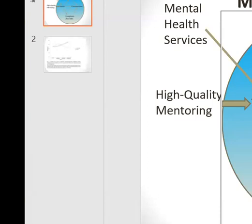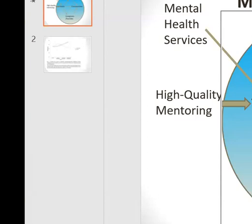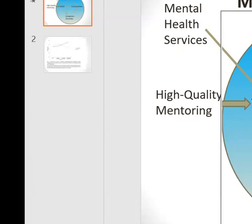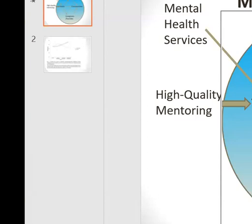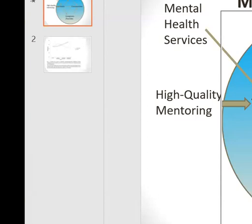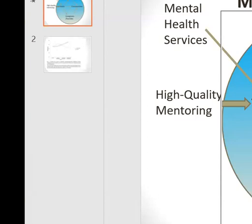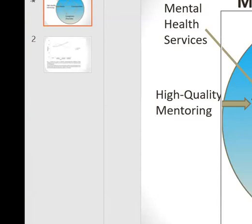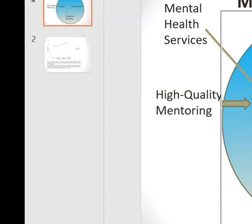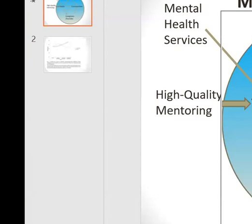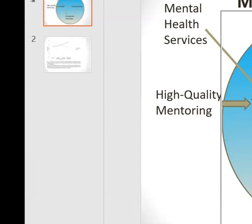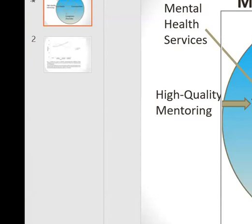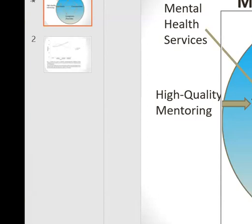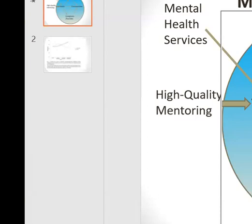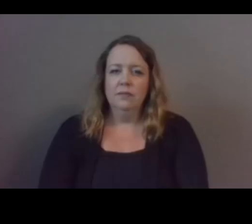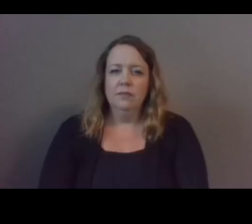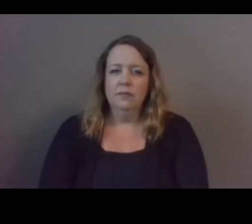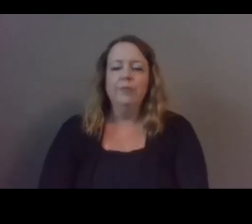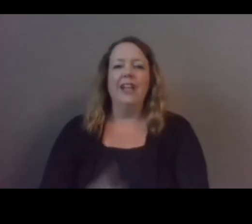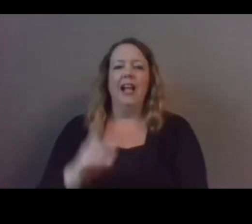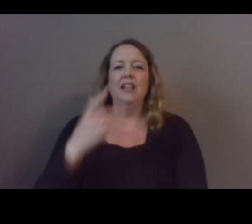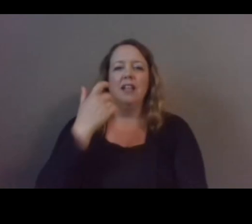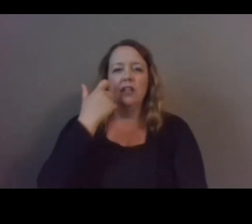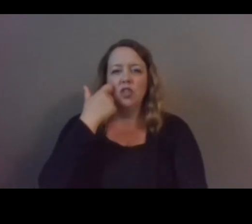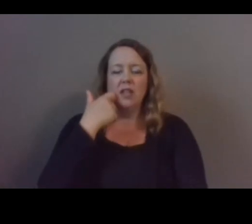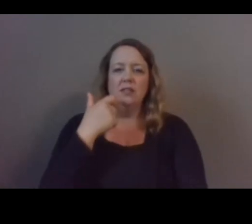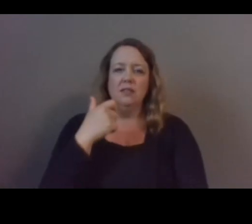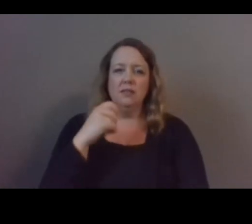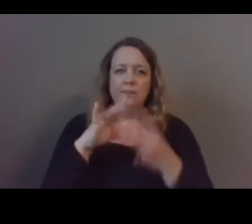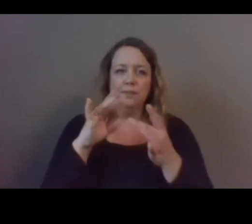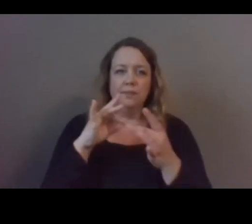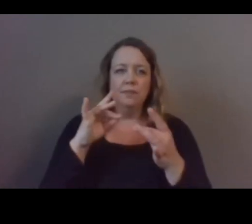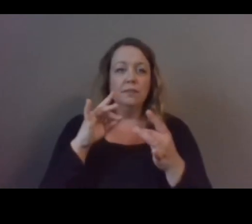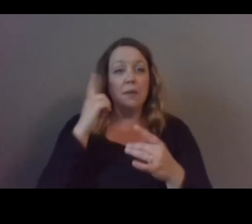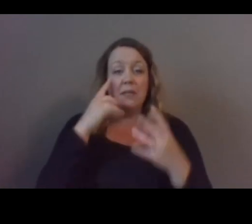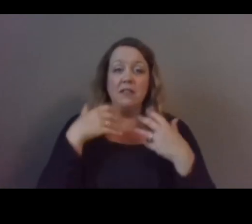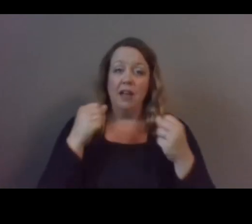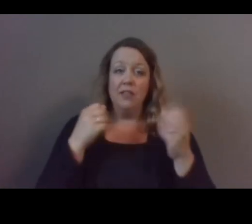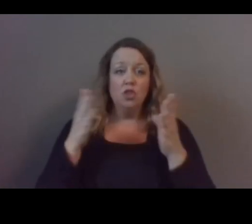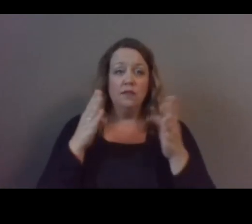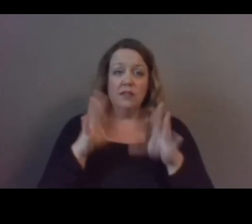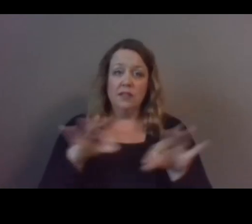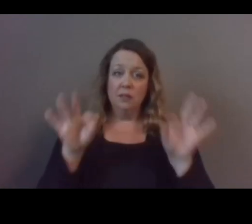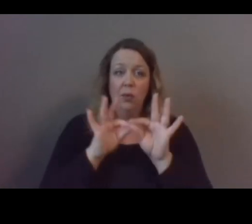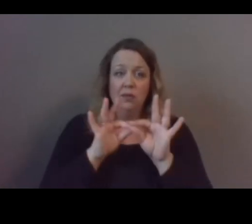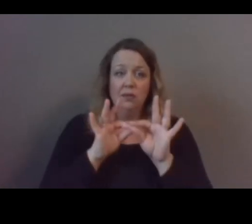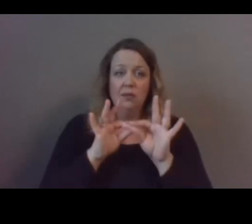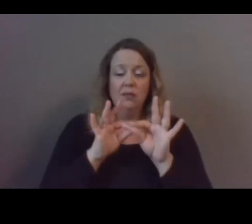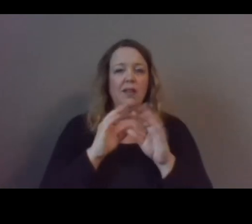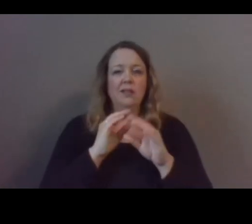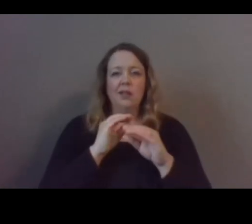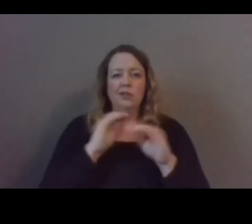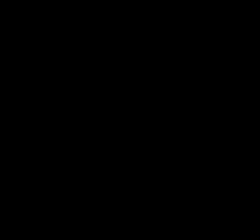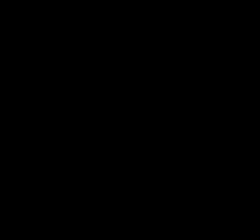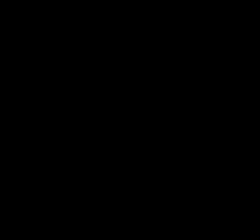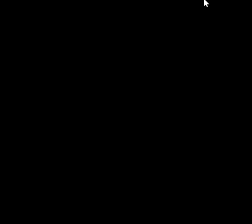as i just addressed mental health services are important right so there's no uh no question about